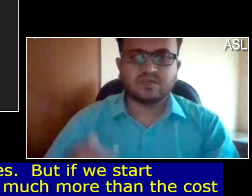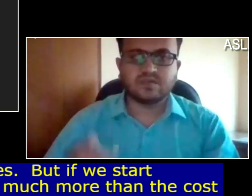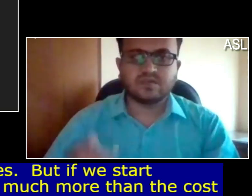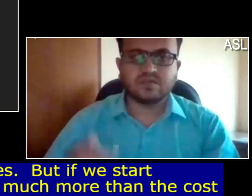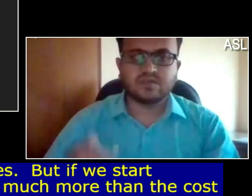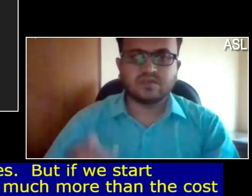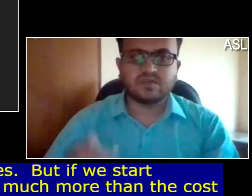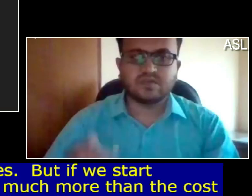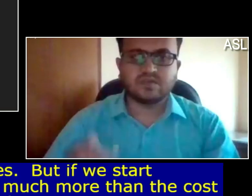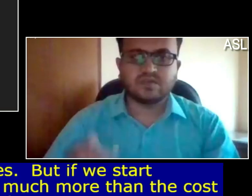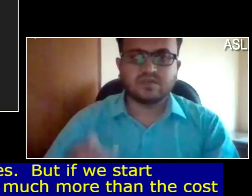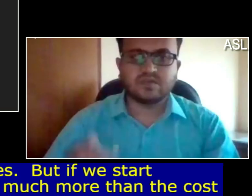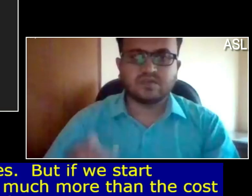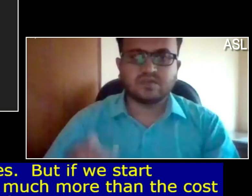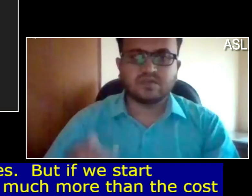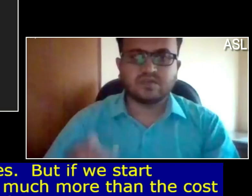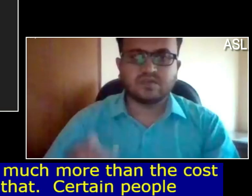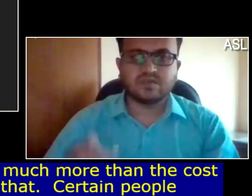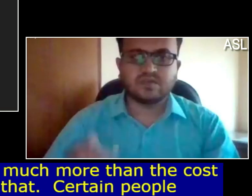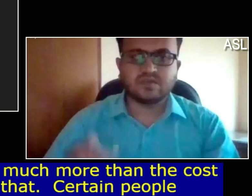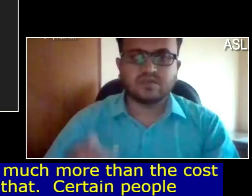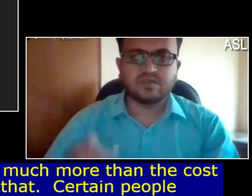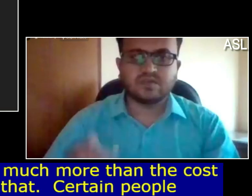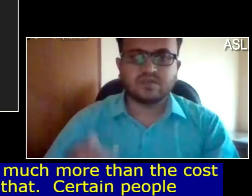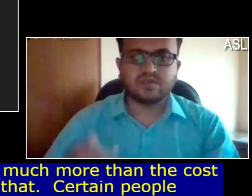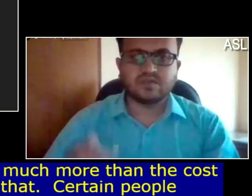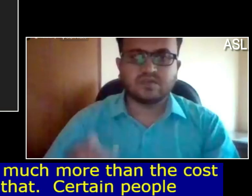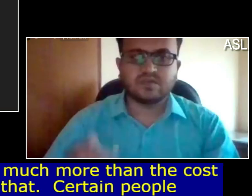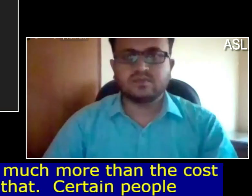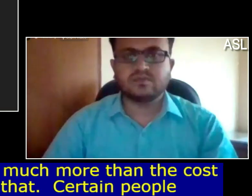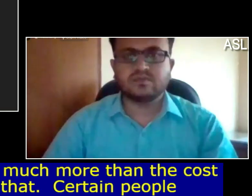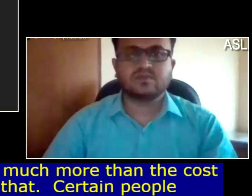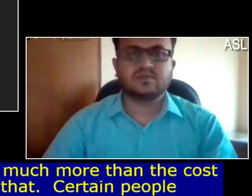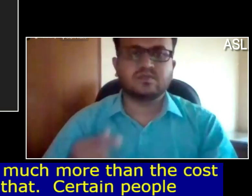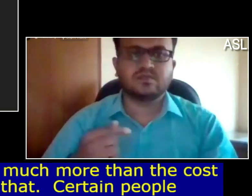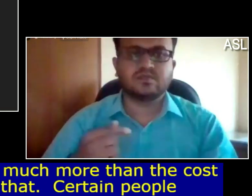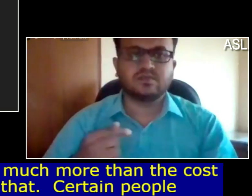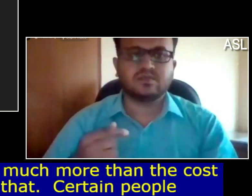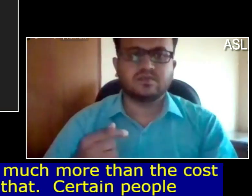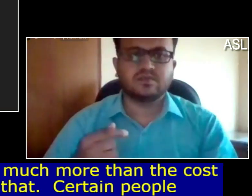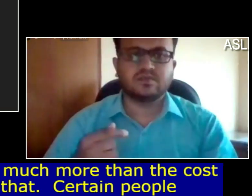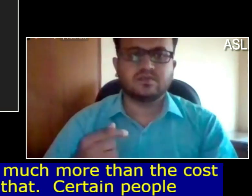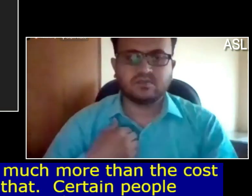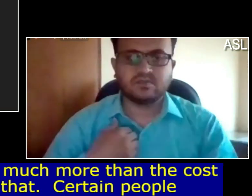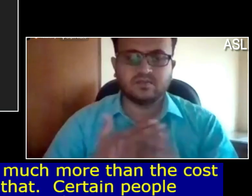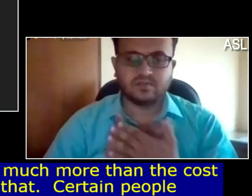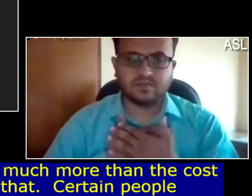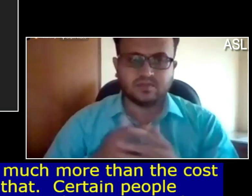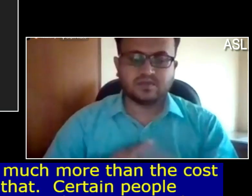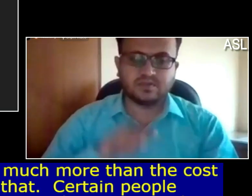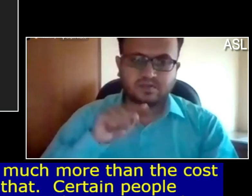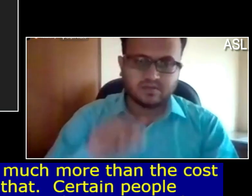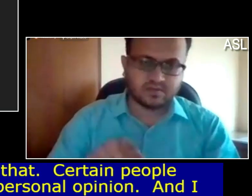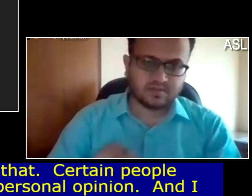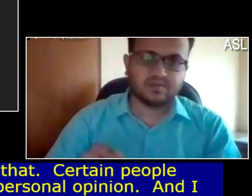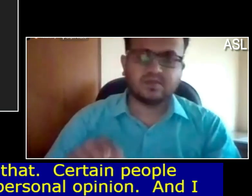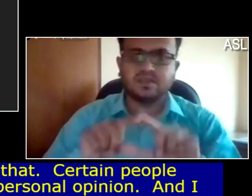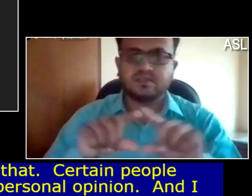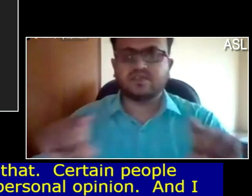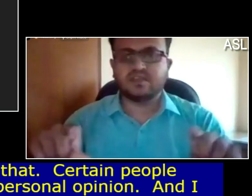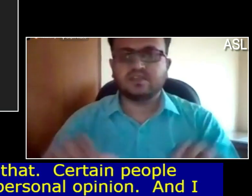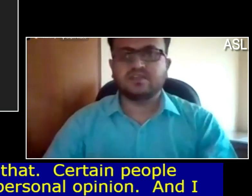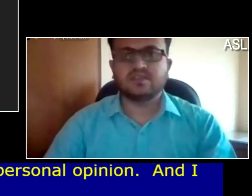people may disagree with me, but this is my personal opinion, and I stick to this opinion as well. Naveed, over to